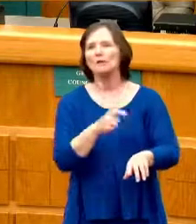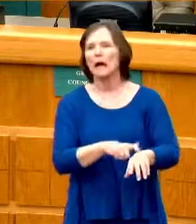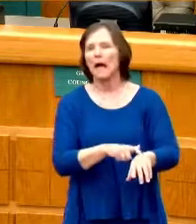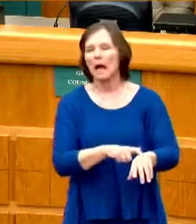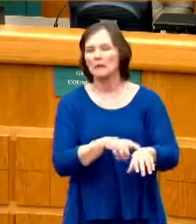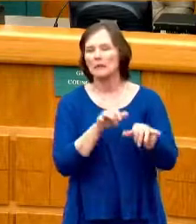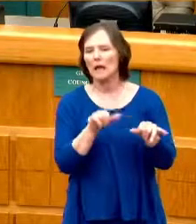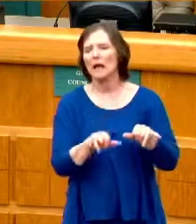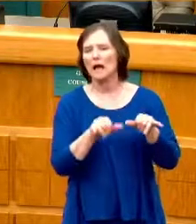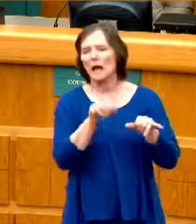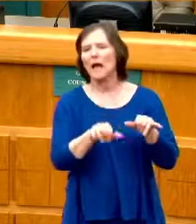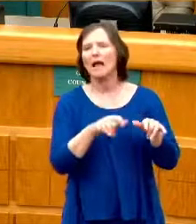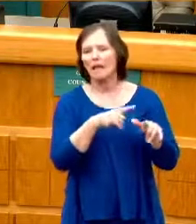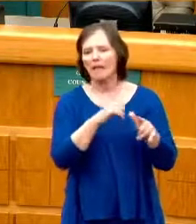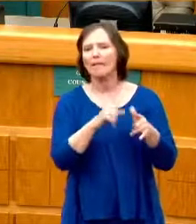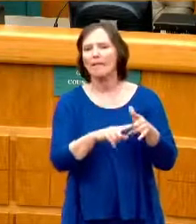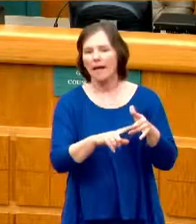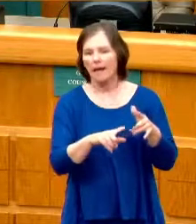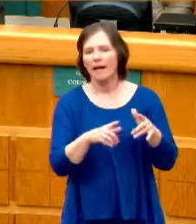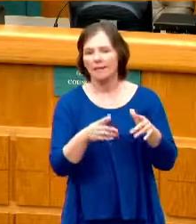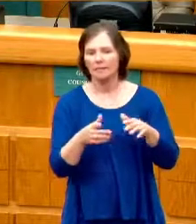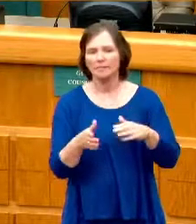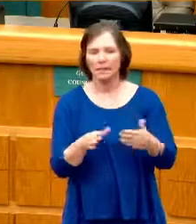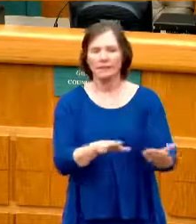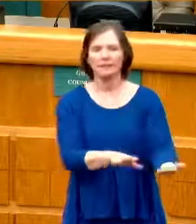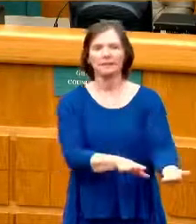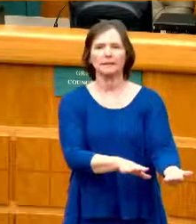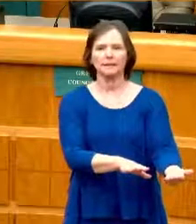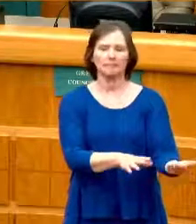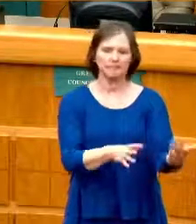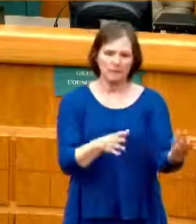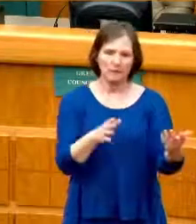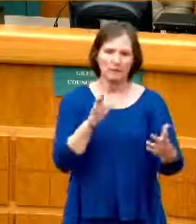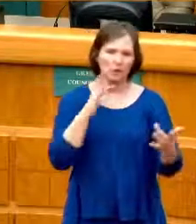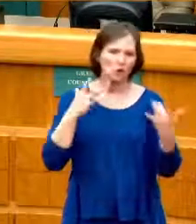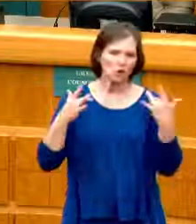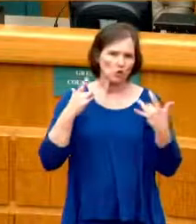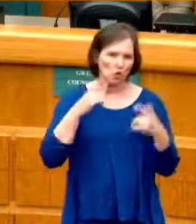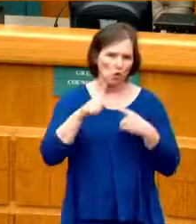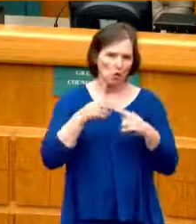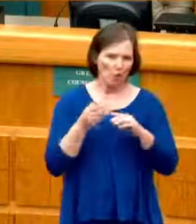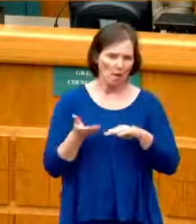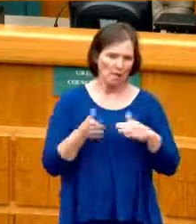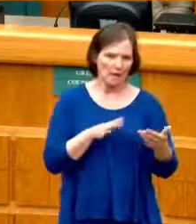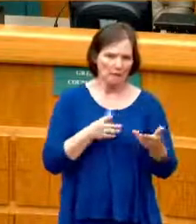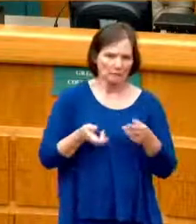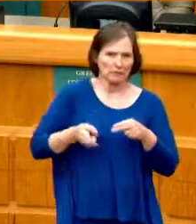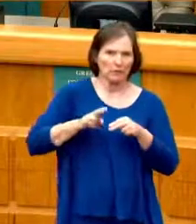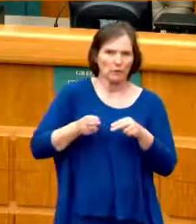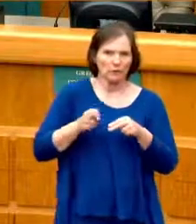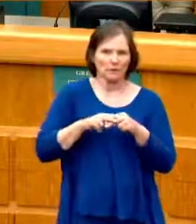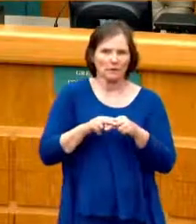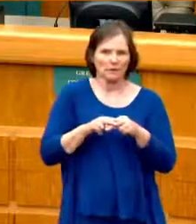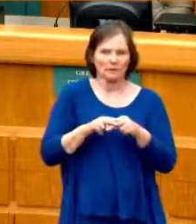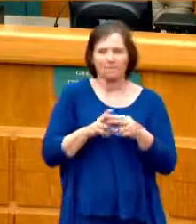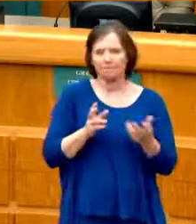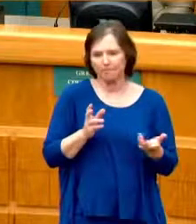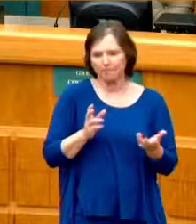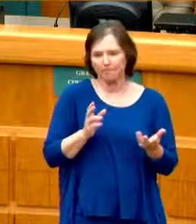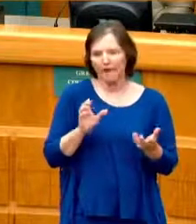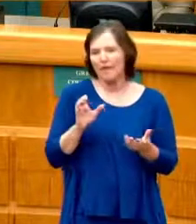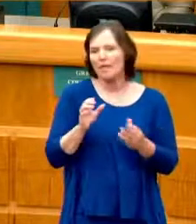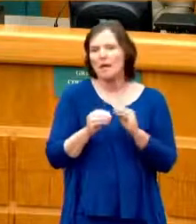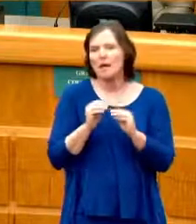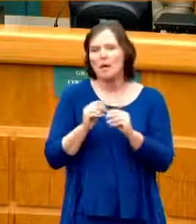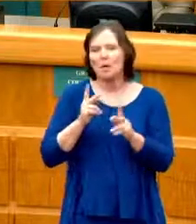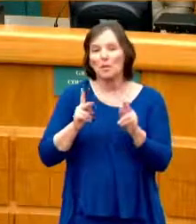happening is something out there that we need to be worried about. Our cases still are not in the single digit. They're still in the double